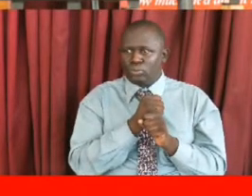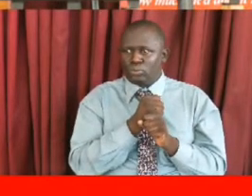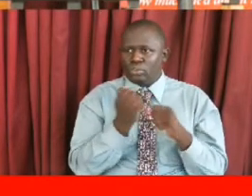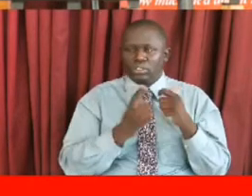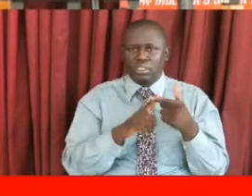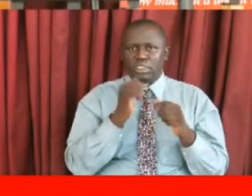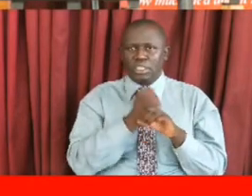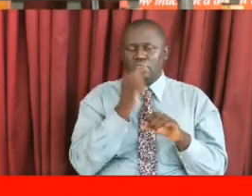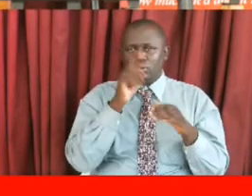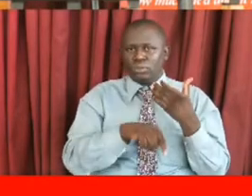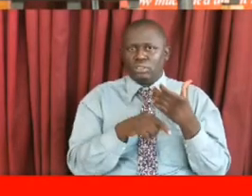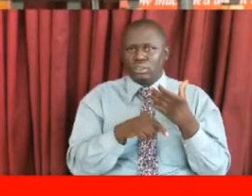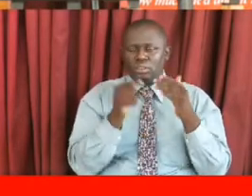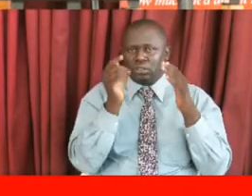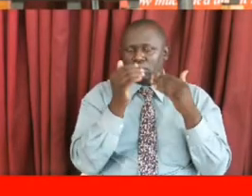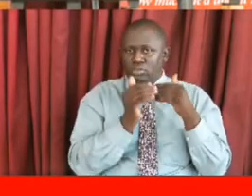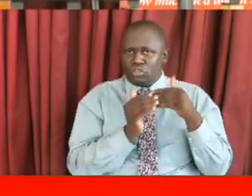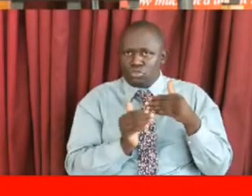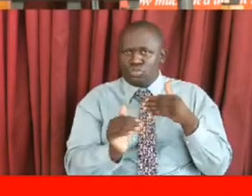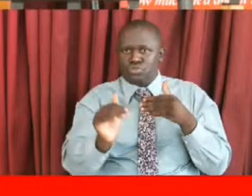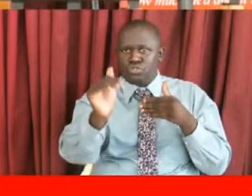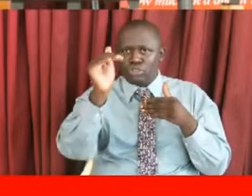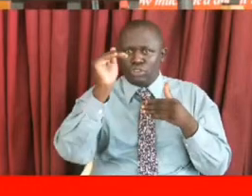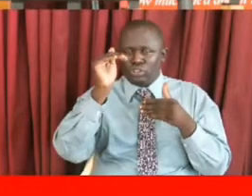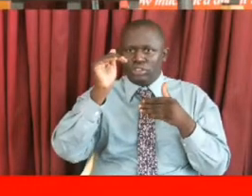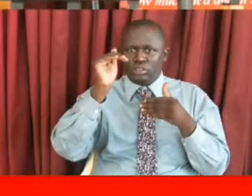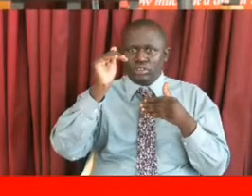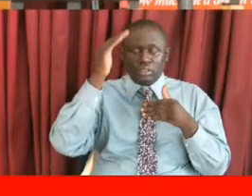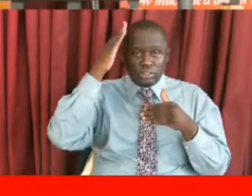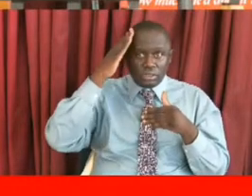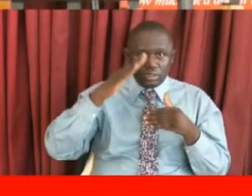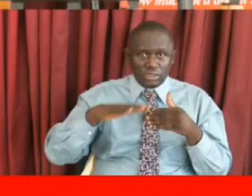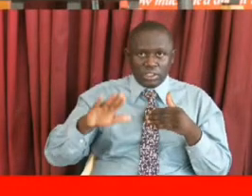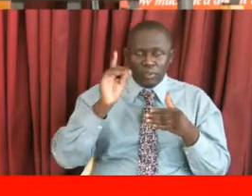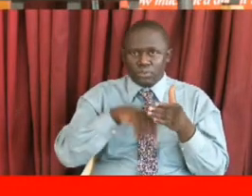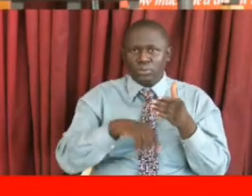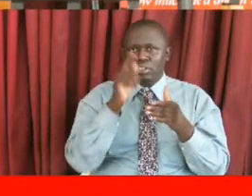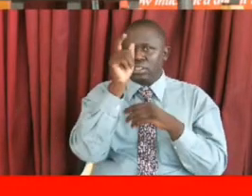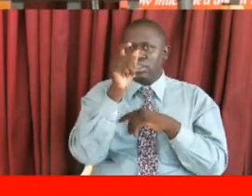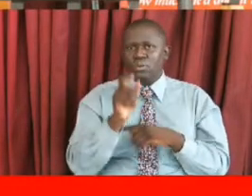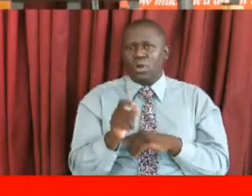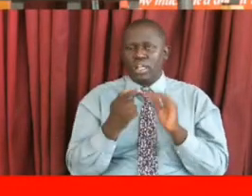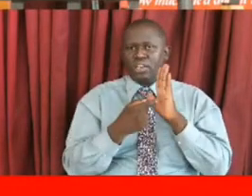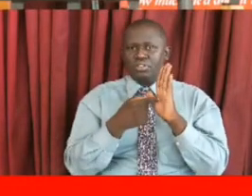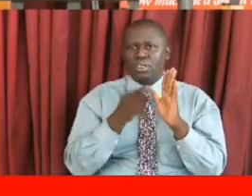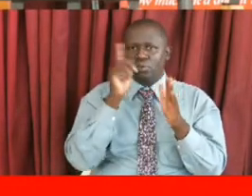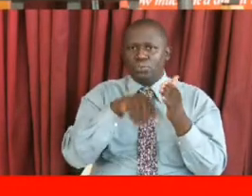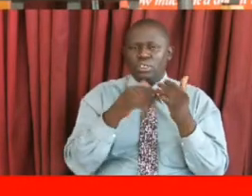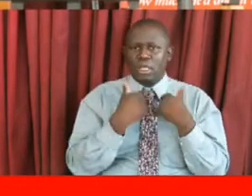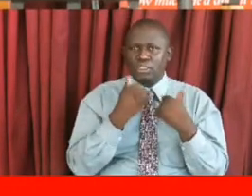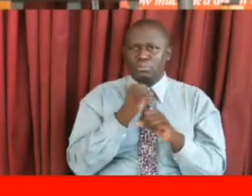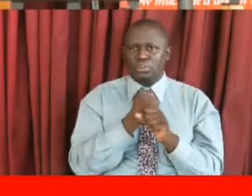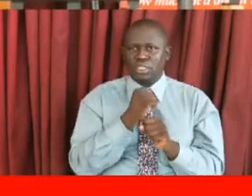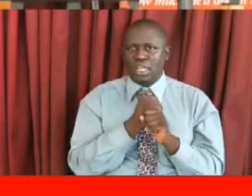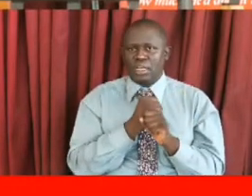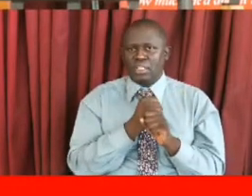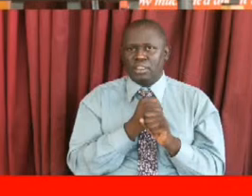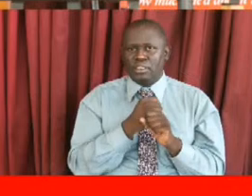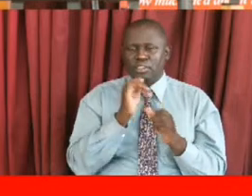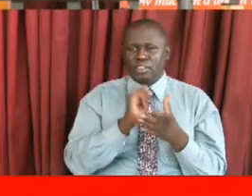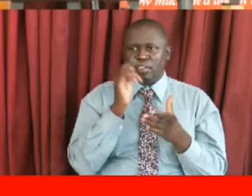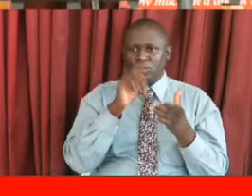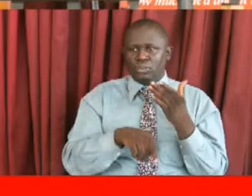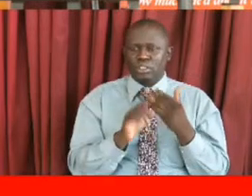the word showing revealing what has been done that is the